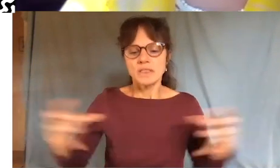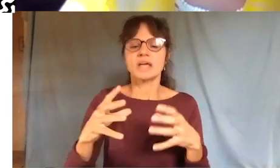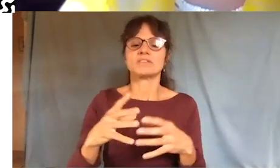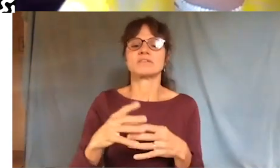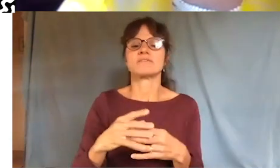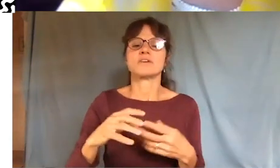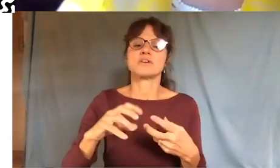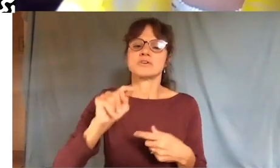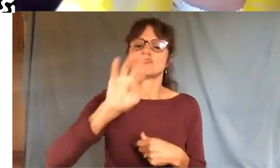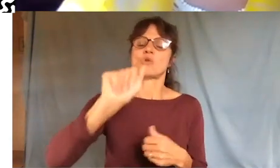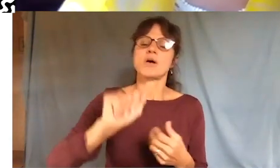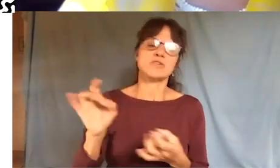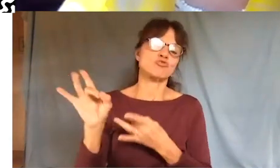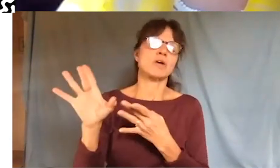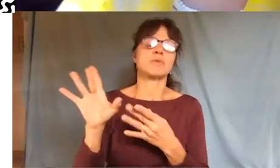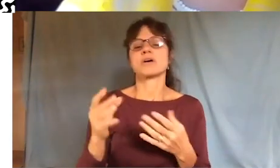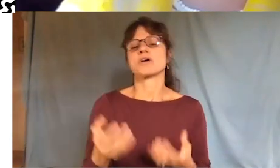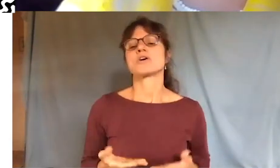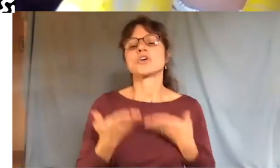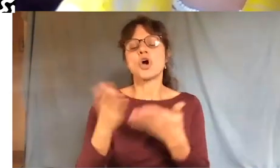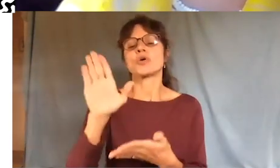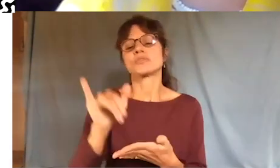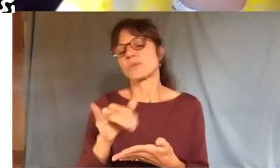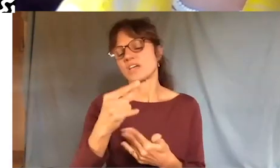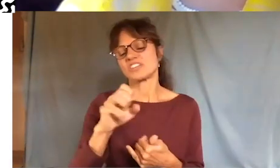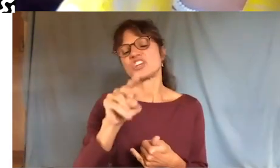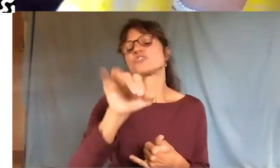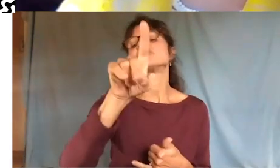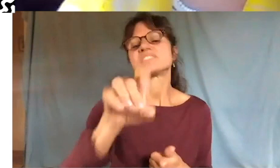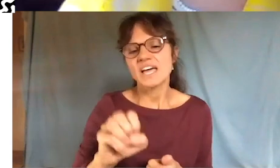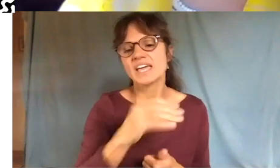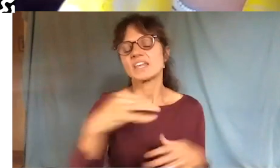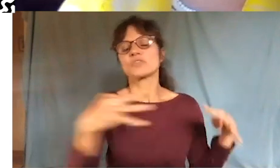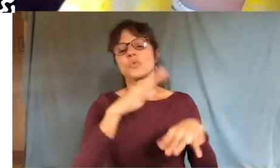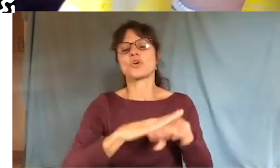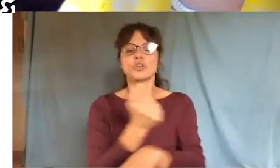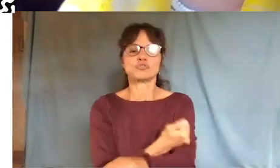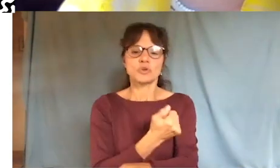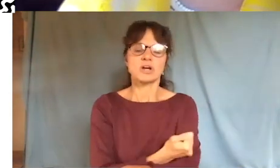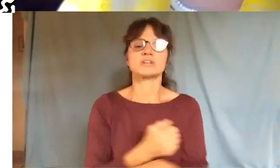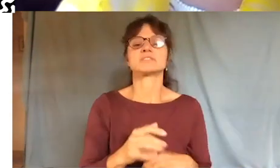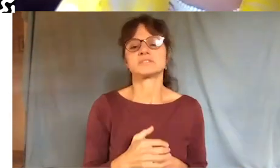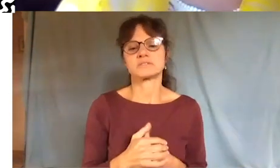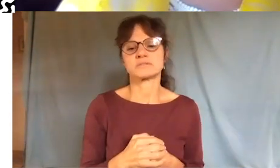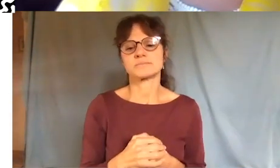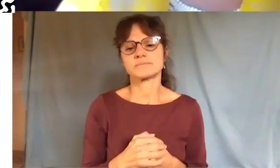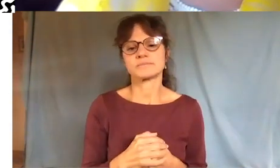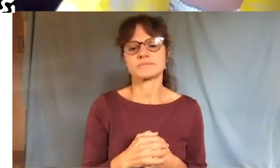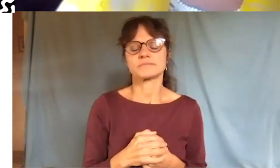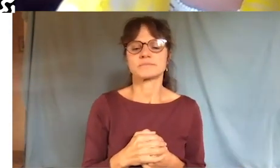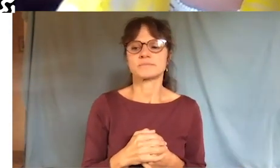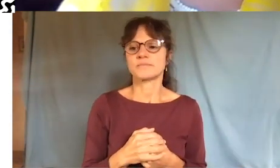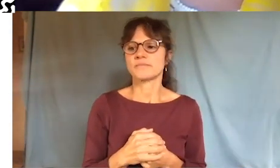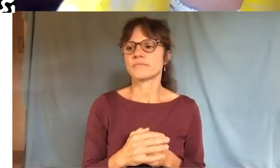by systemic violence like genocide and slavery and the war on drugs. Next slide,